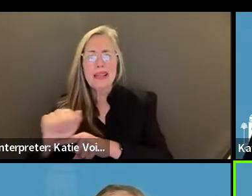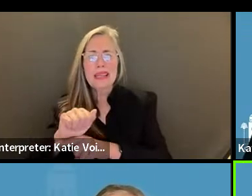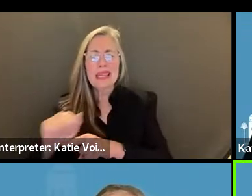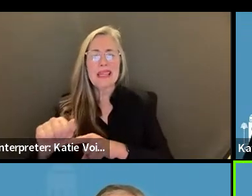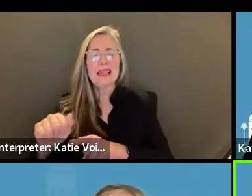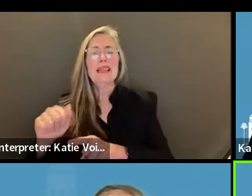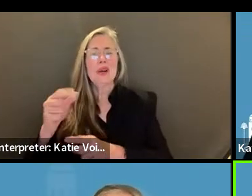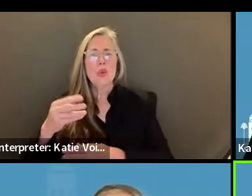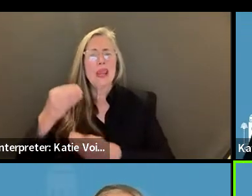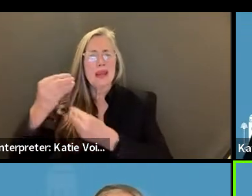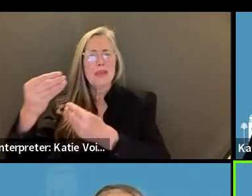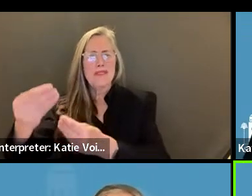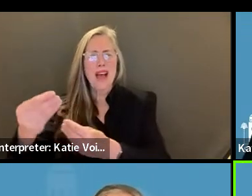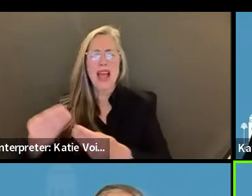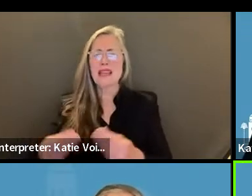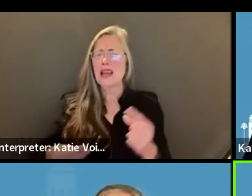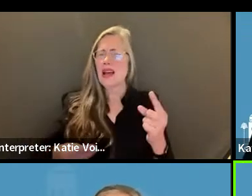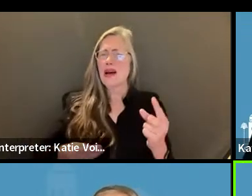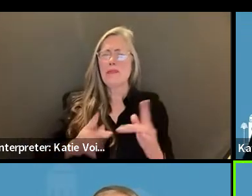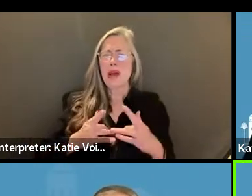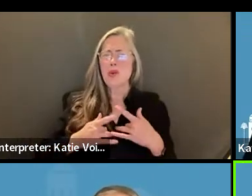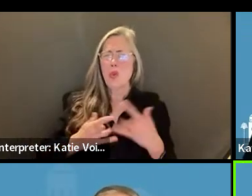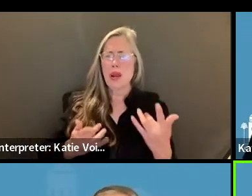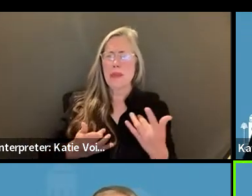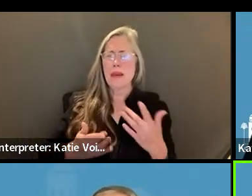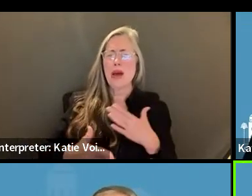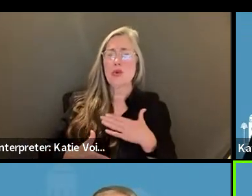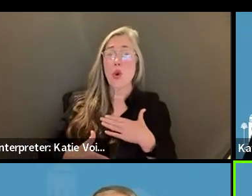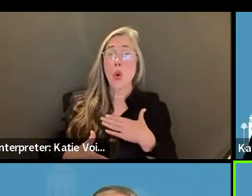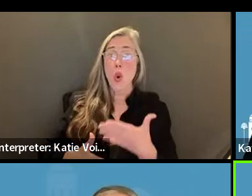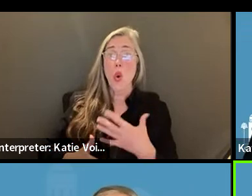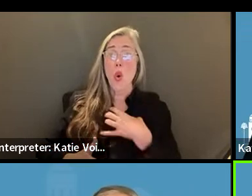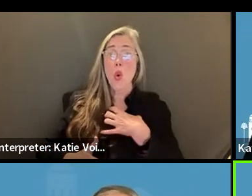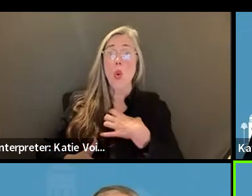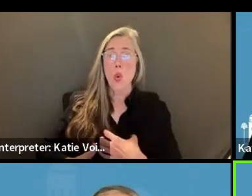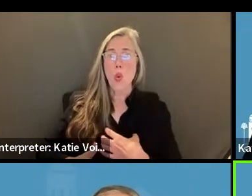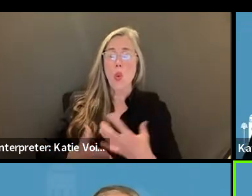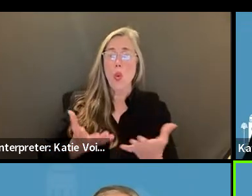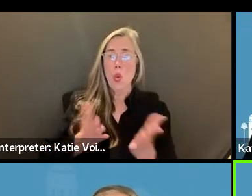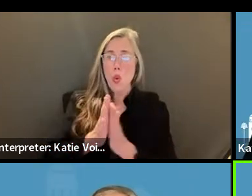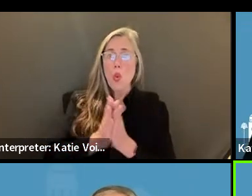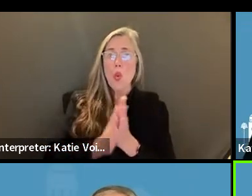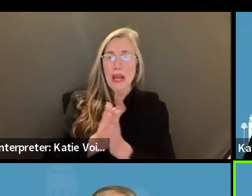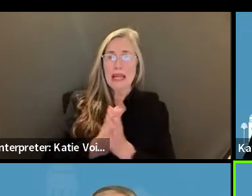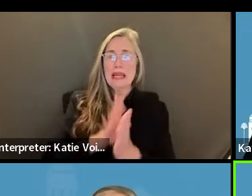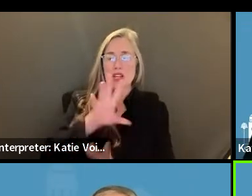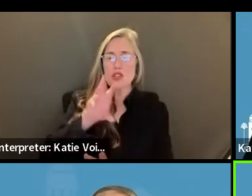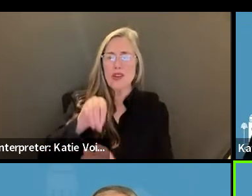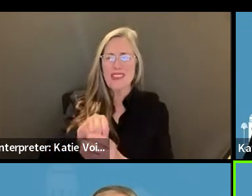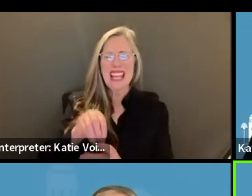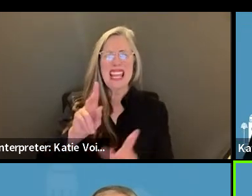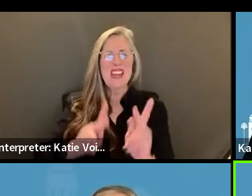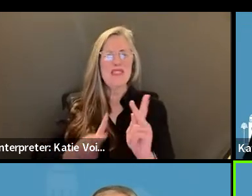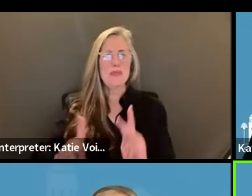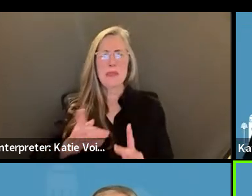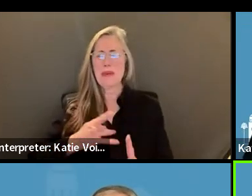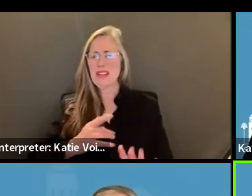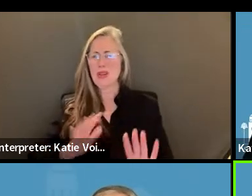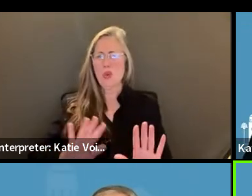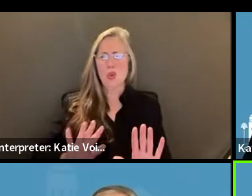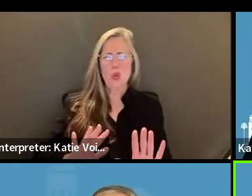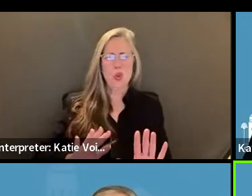willingness to intervene. And so for those folks that are unwilling for one reason or